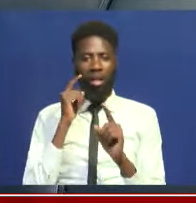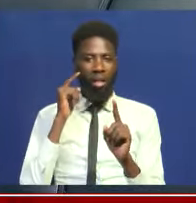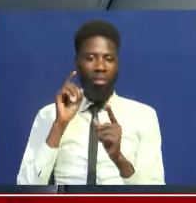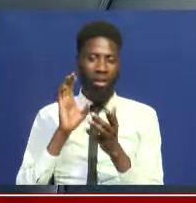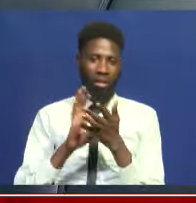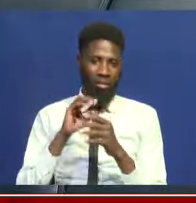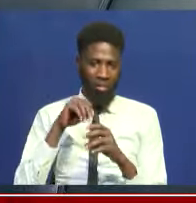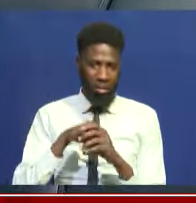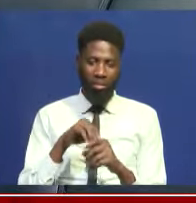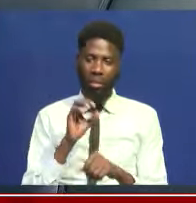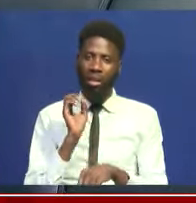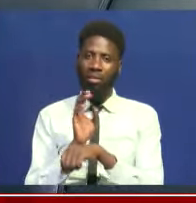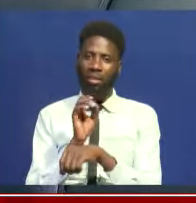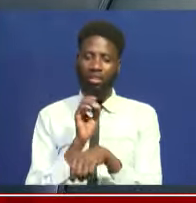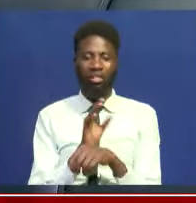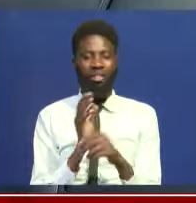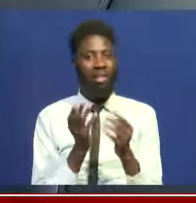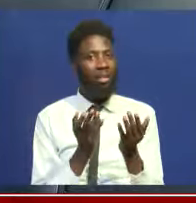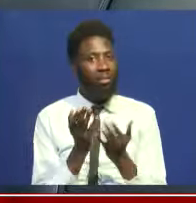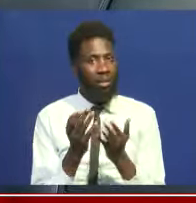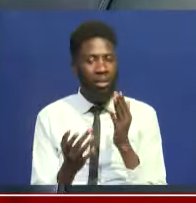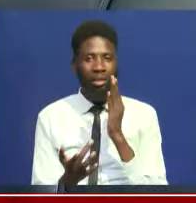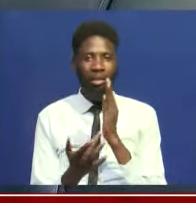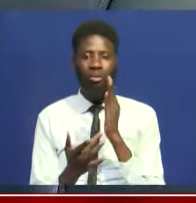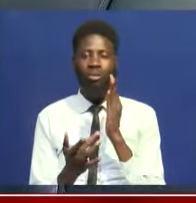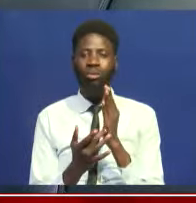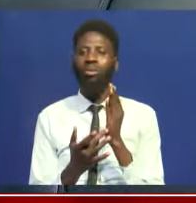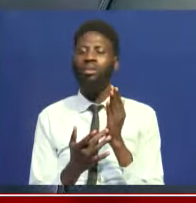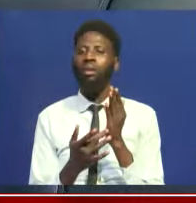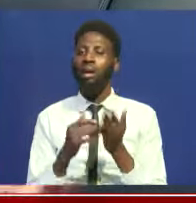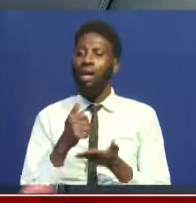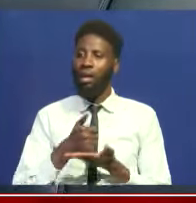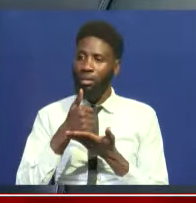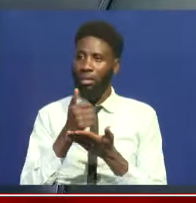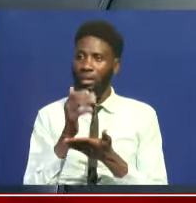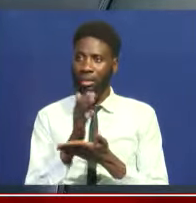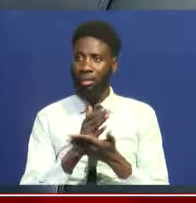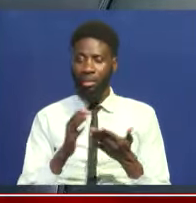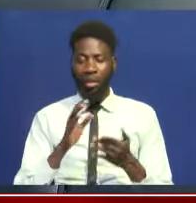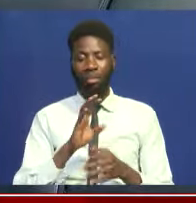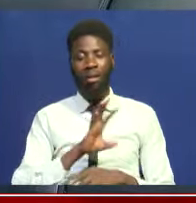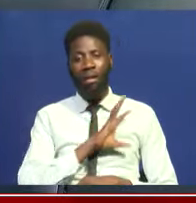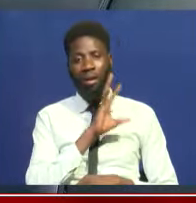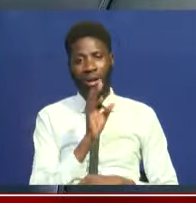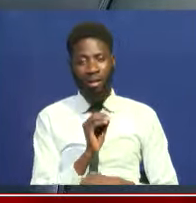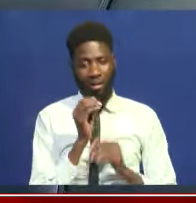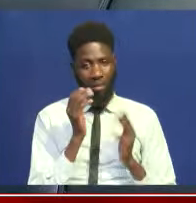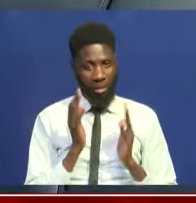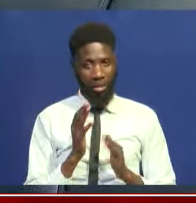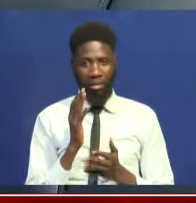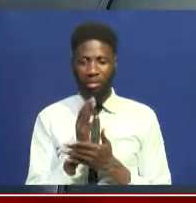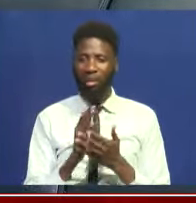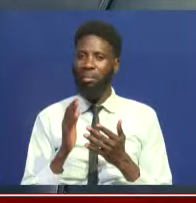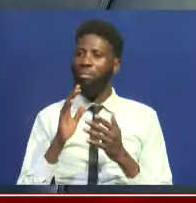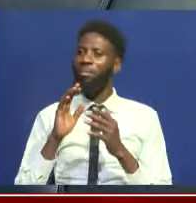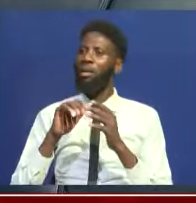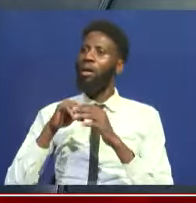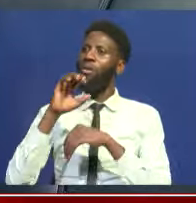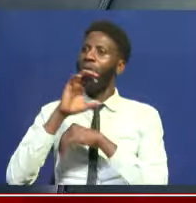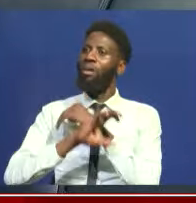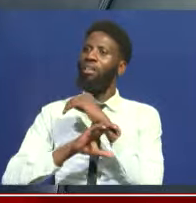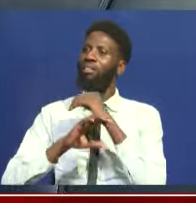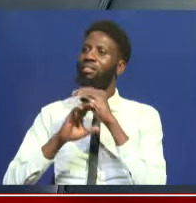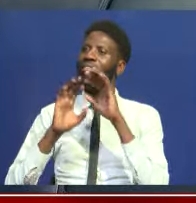on advisory services and technical assistance. Some of us are African, some of us are from other parts of the world, and we are out